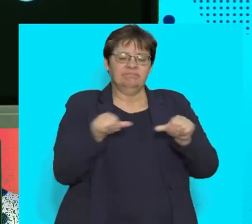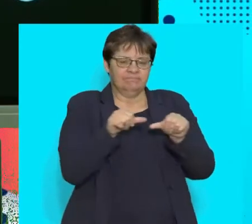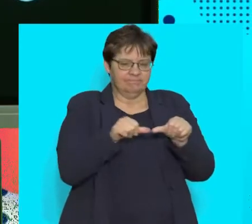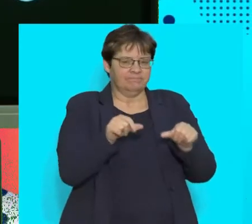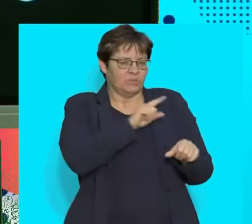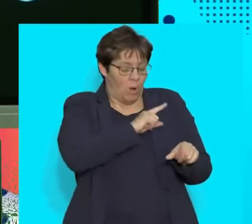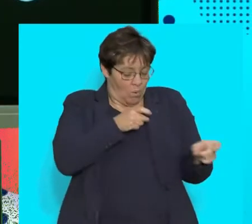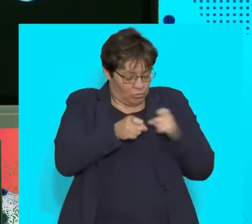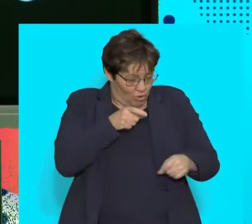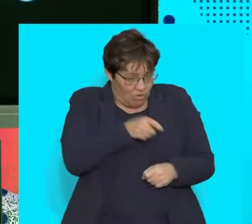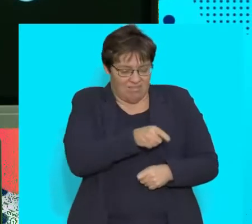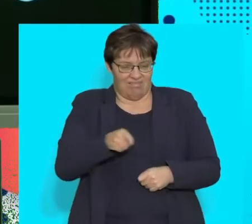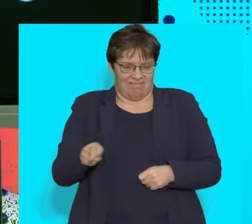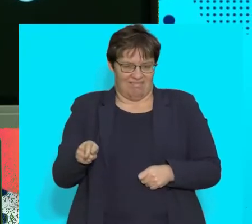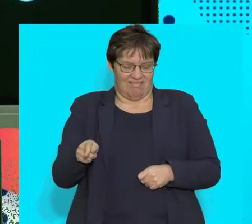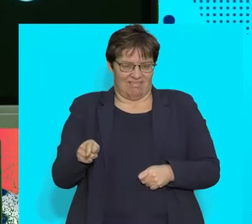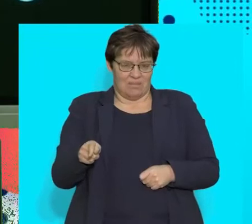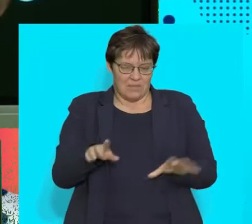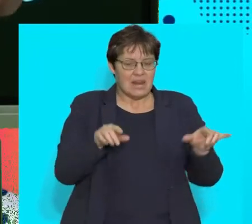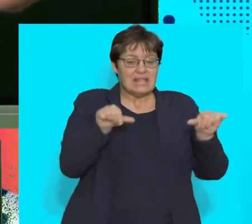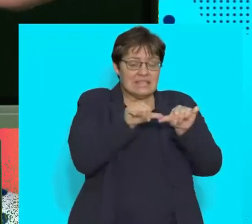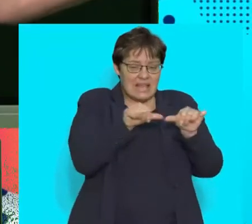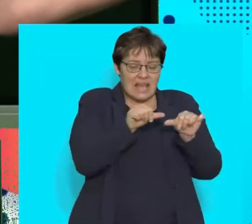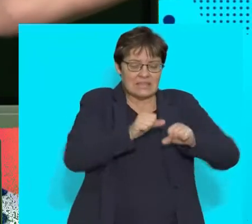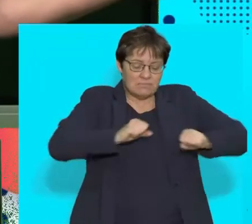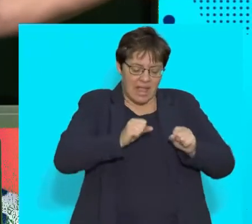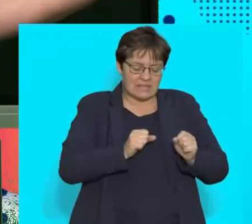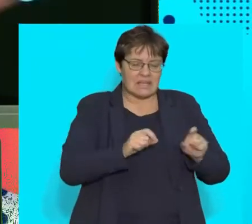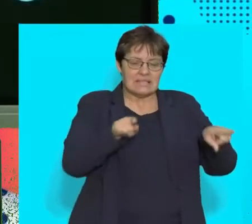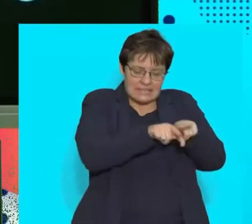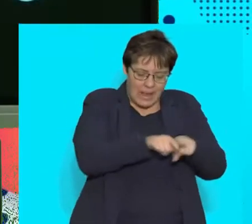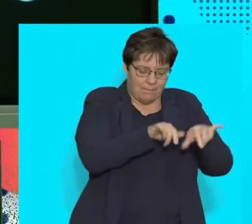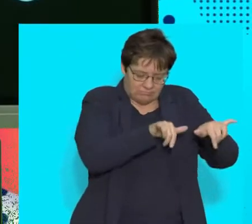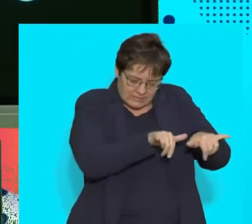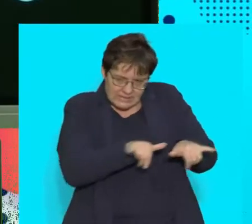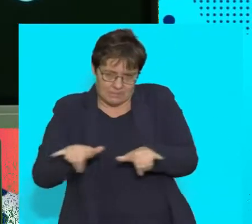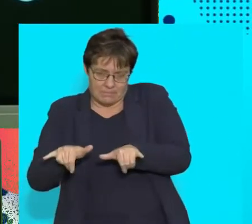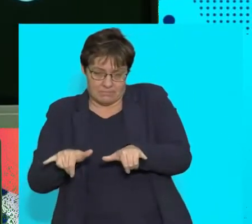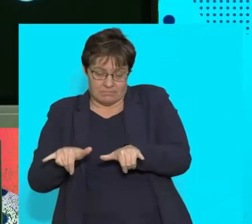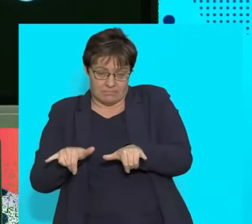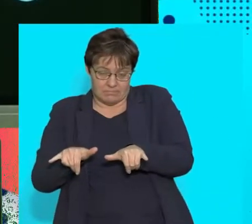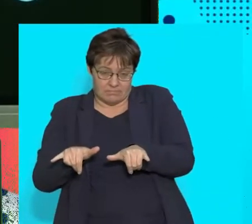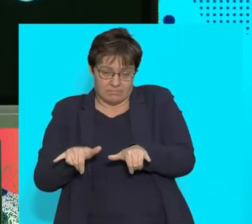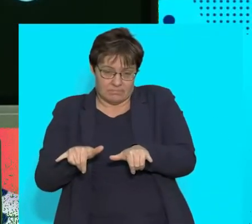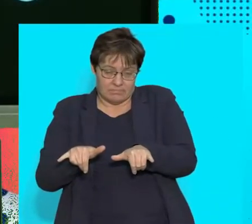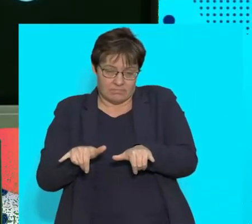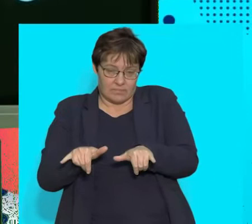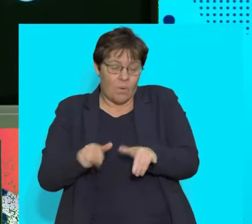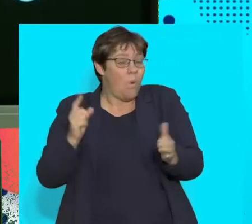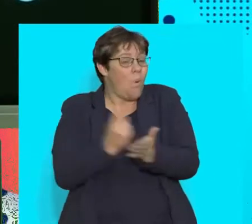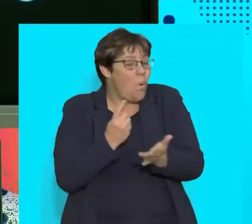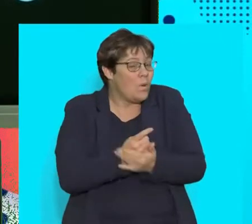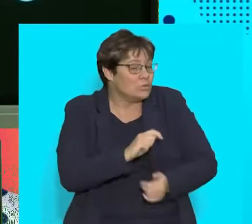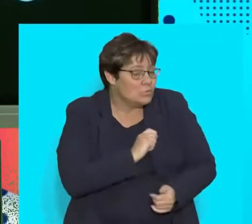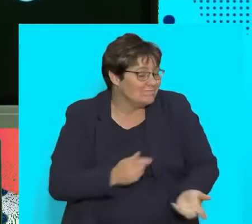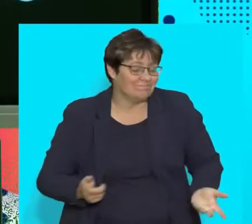measured, because we are controlling them, they are measured equally spaced apart. Now, this isn't always true. What is